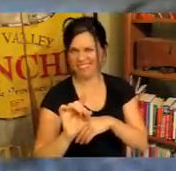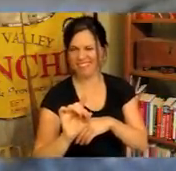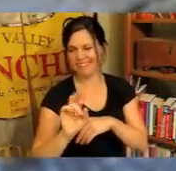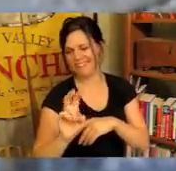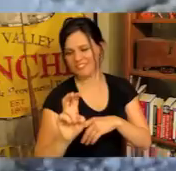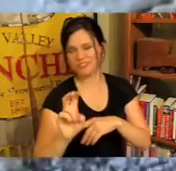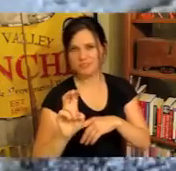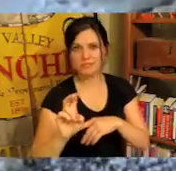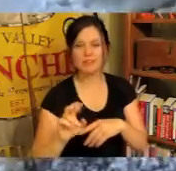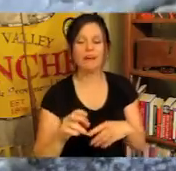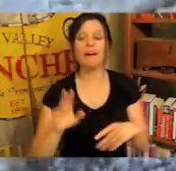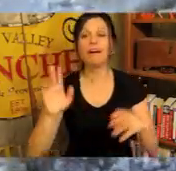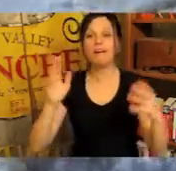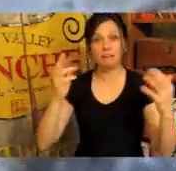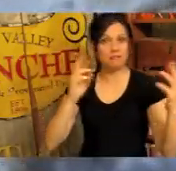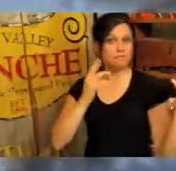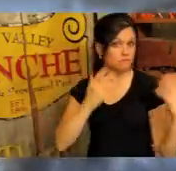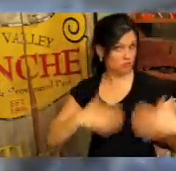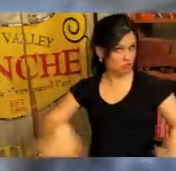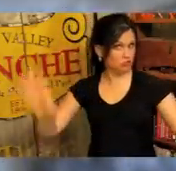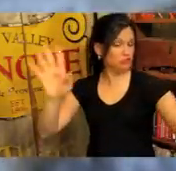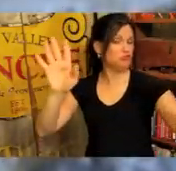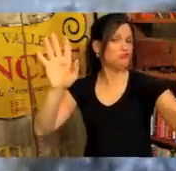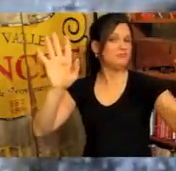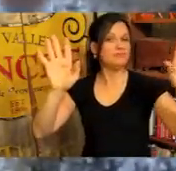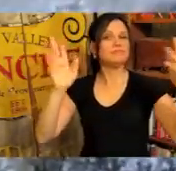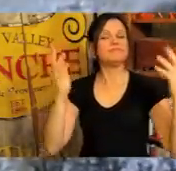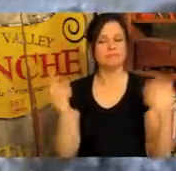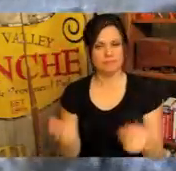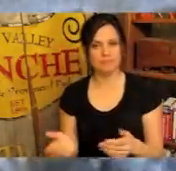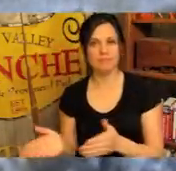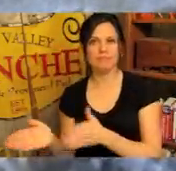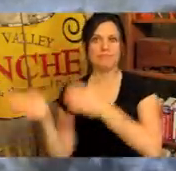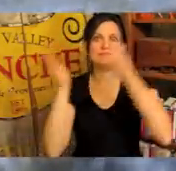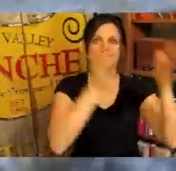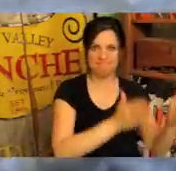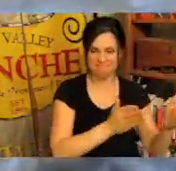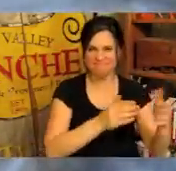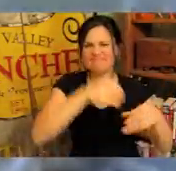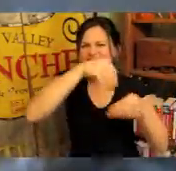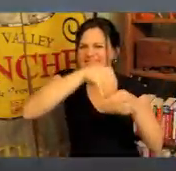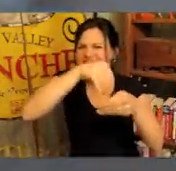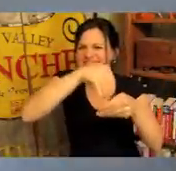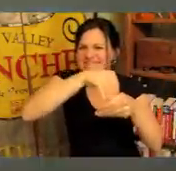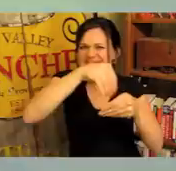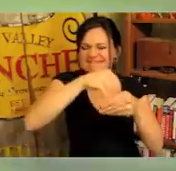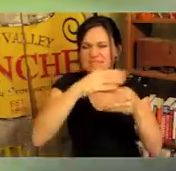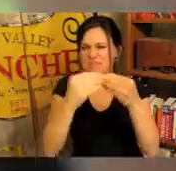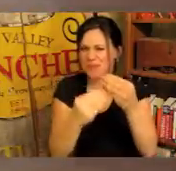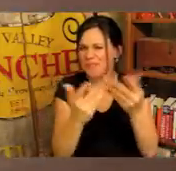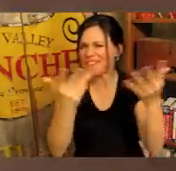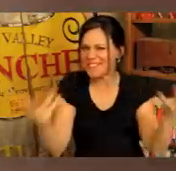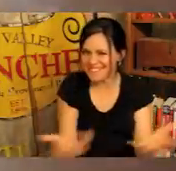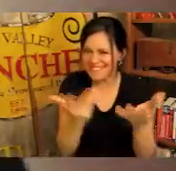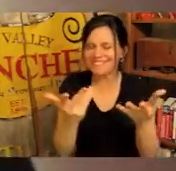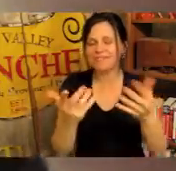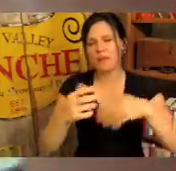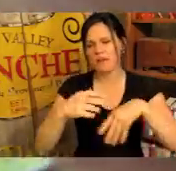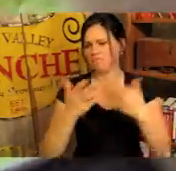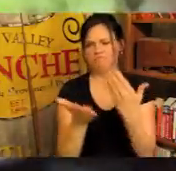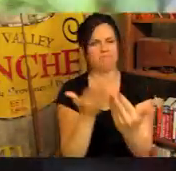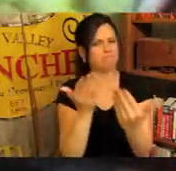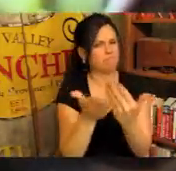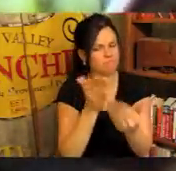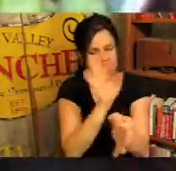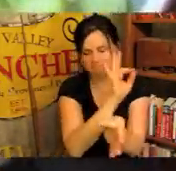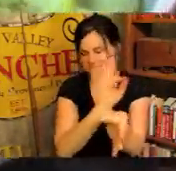pierogies. Okay, so now that we got all that sorted out, let's move on to the filling. Okay, so our filling